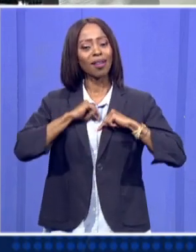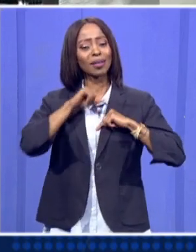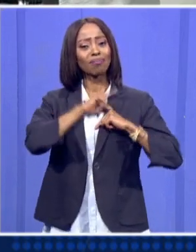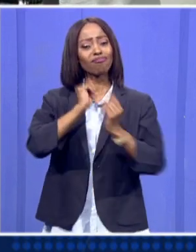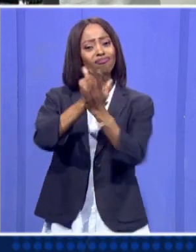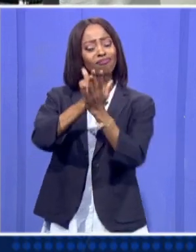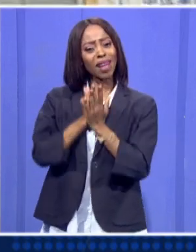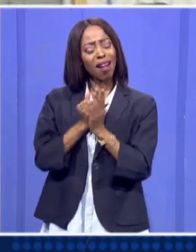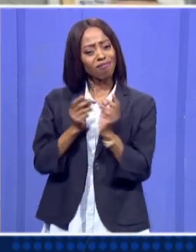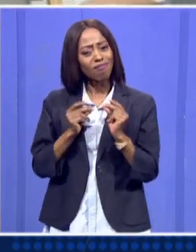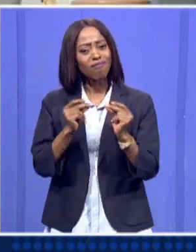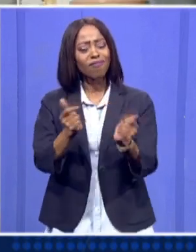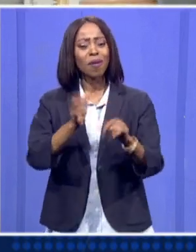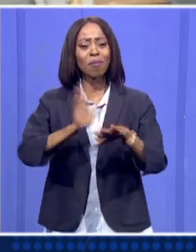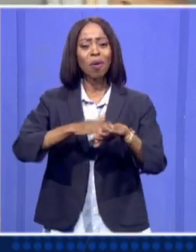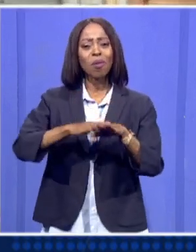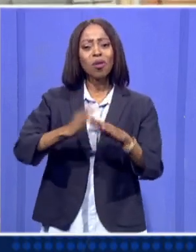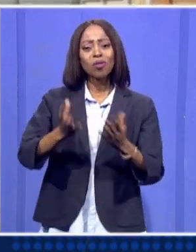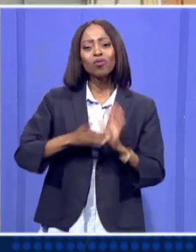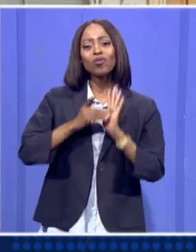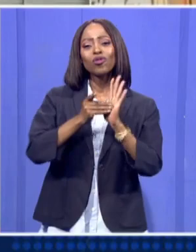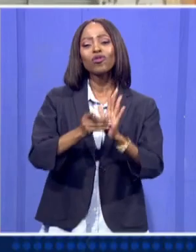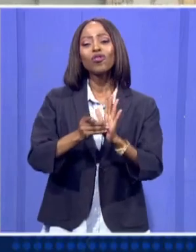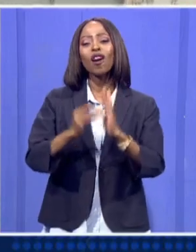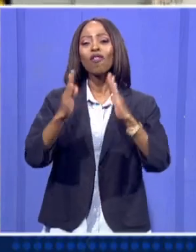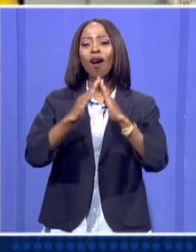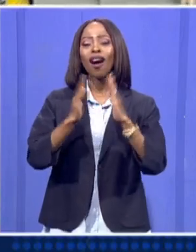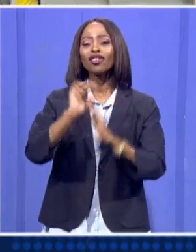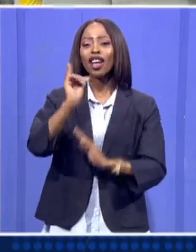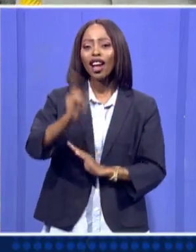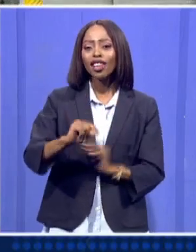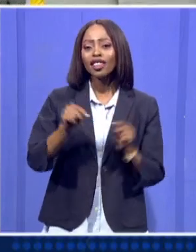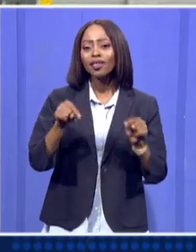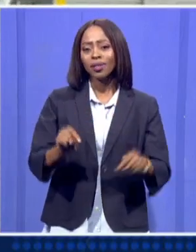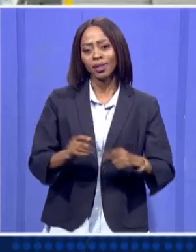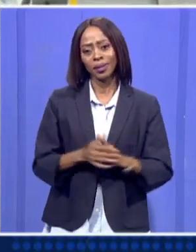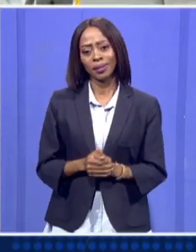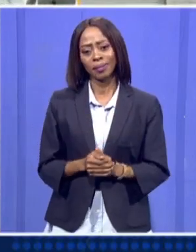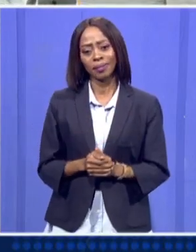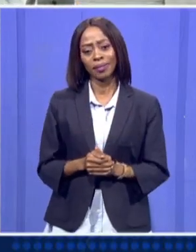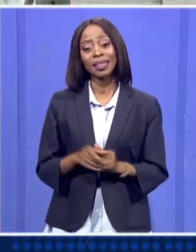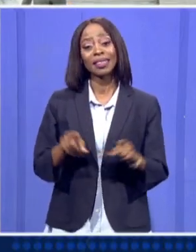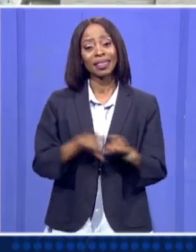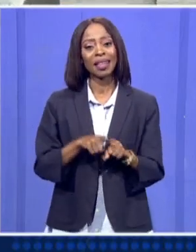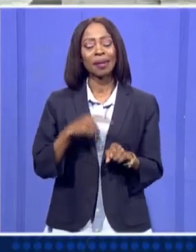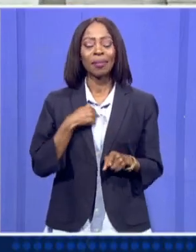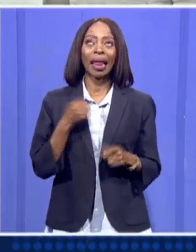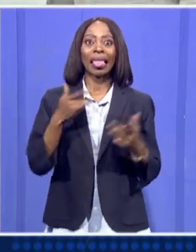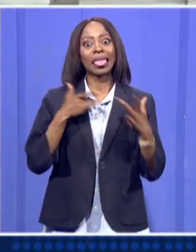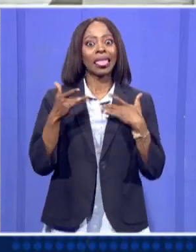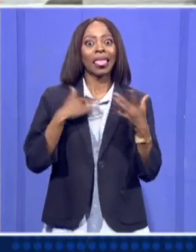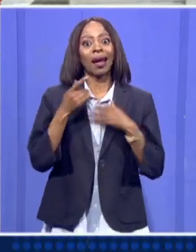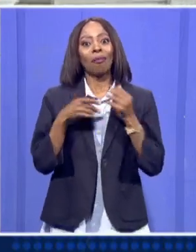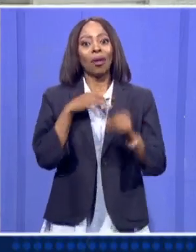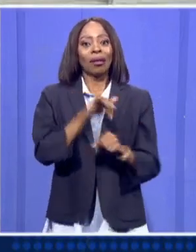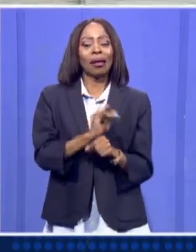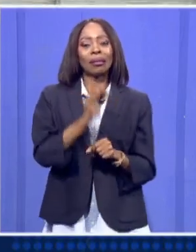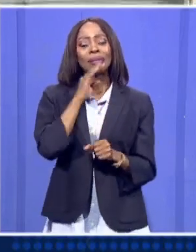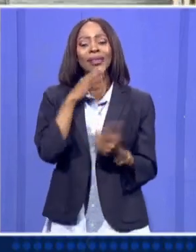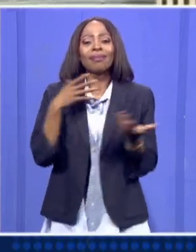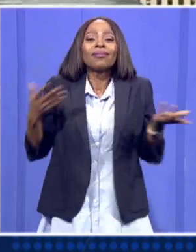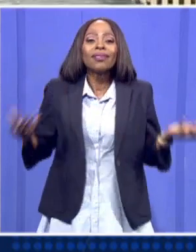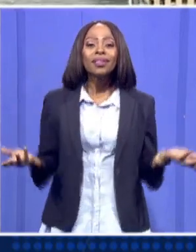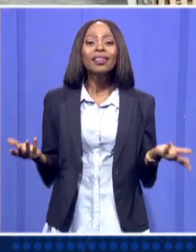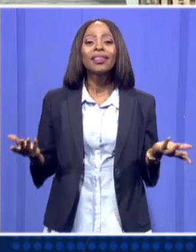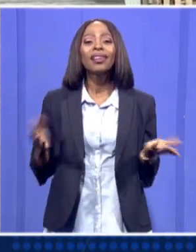to accelerate delivery of affordable housing in South Africa. That's actually been part of my biggest bugbear. When do we get to a